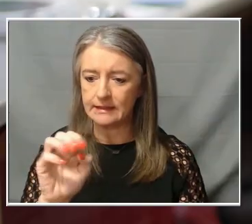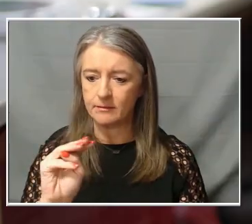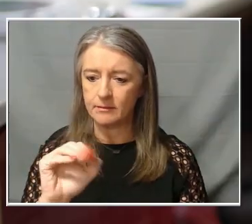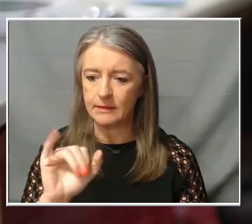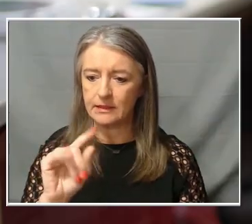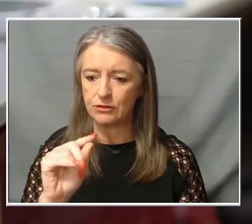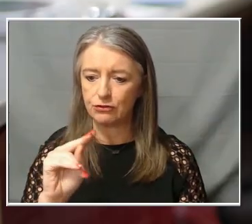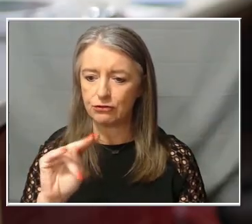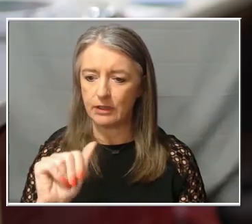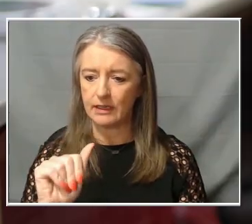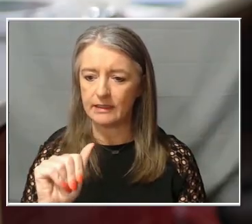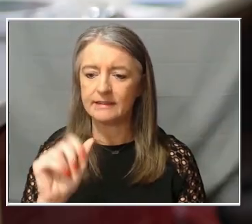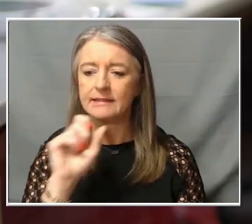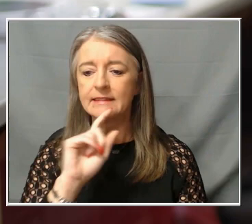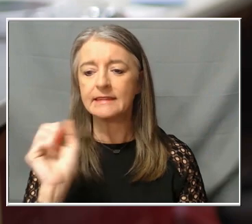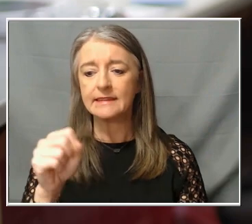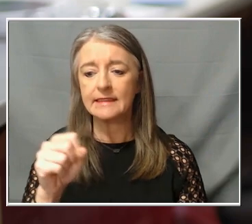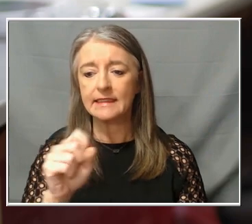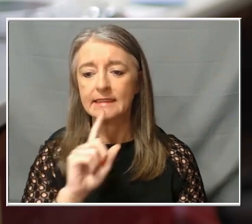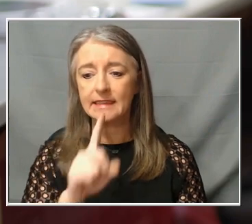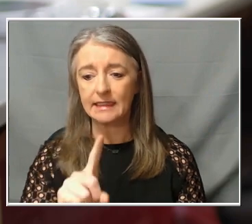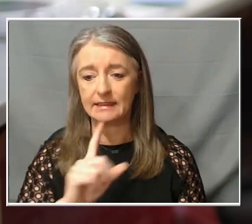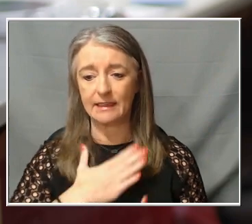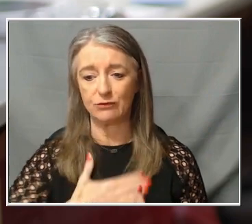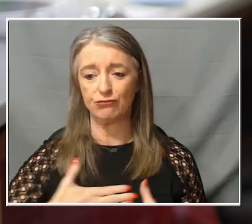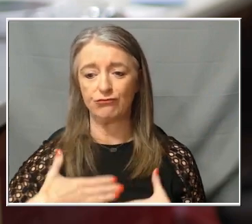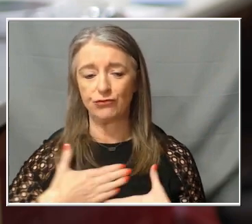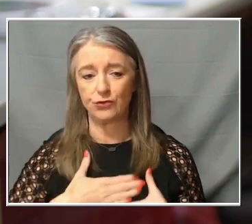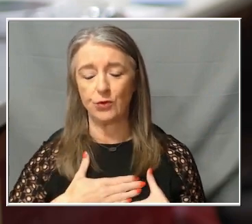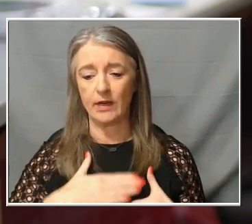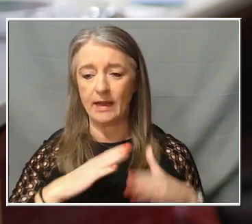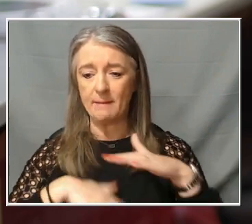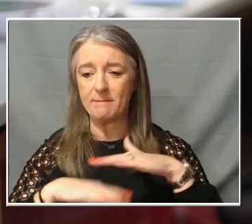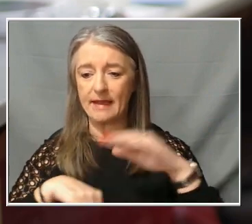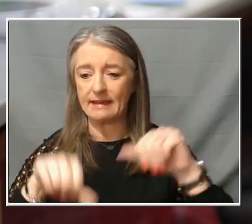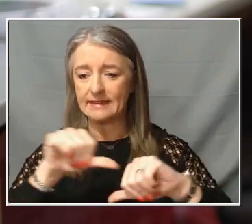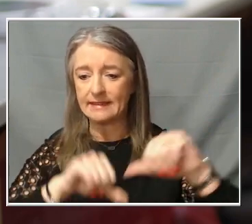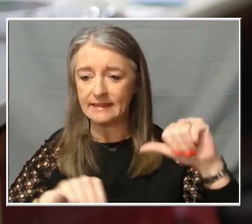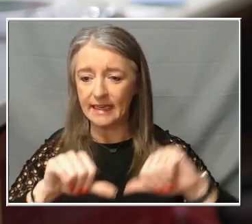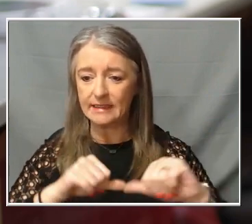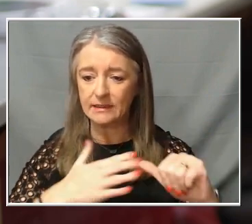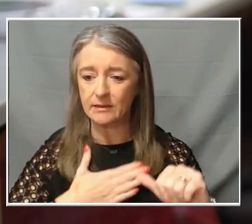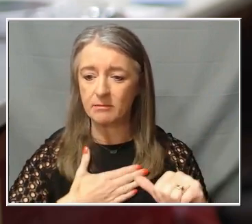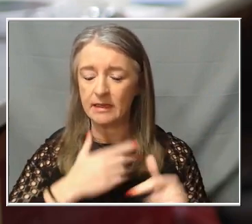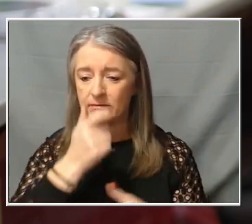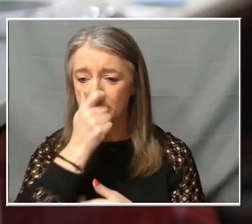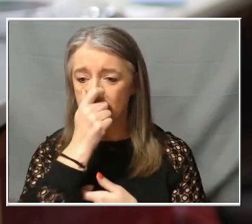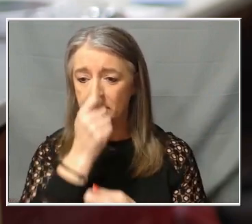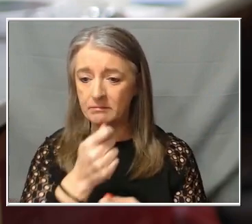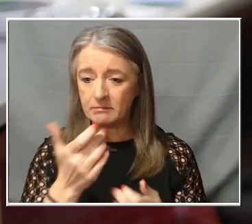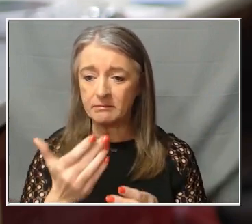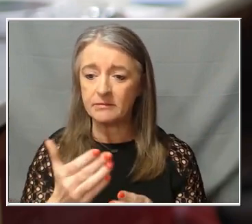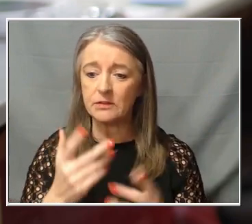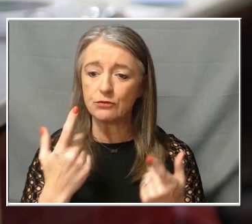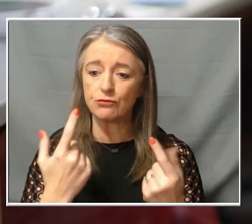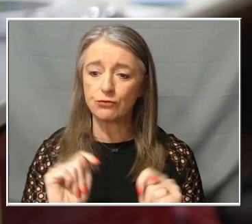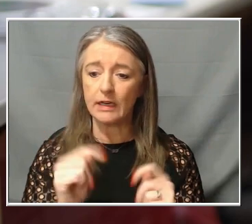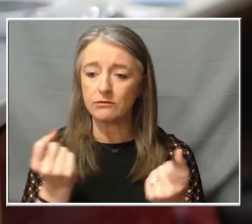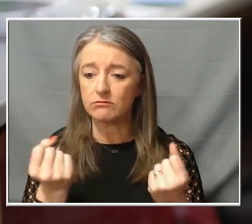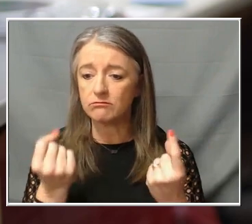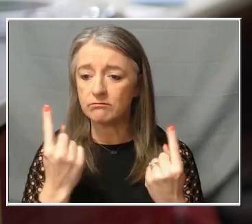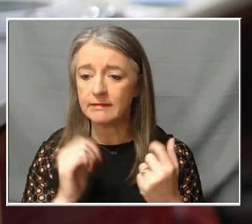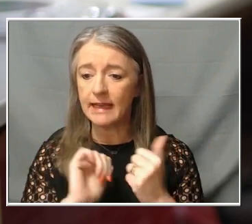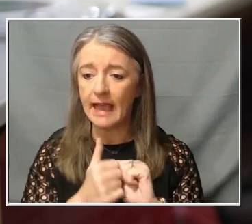Yes, and actually I think that's the joy and of basic sciences, because my interest was trying to understand how we